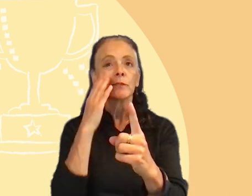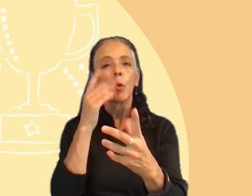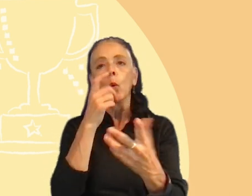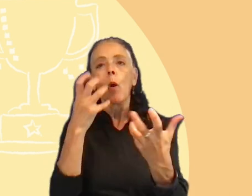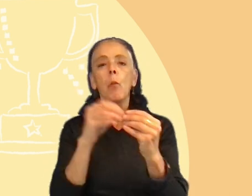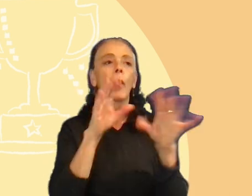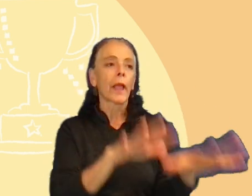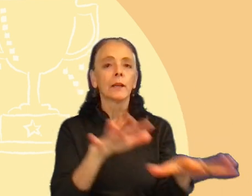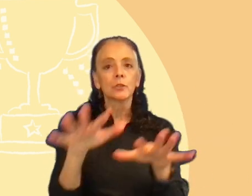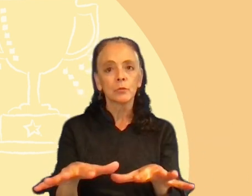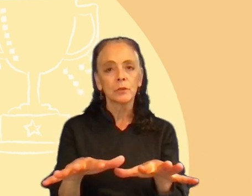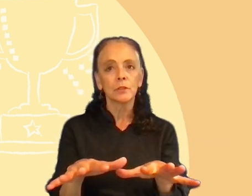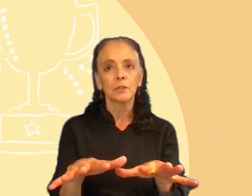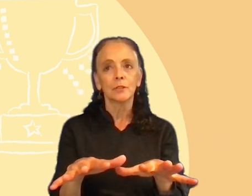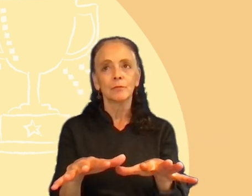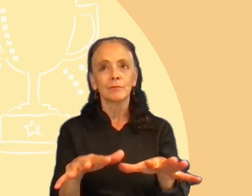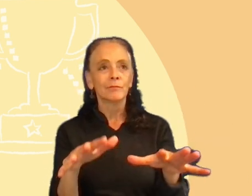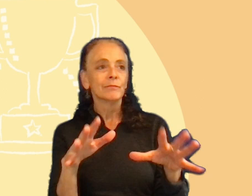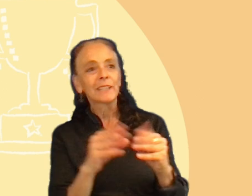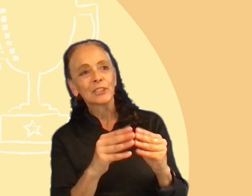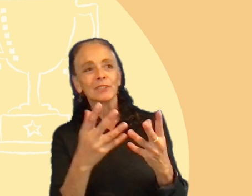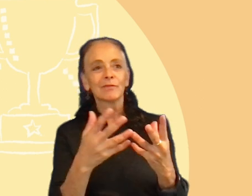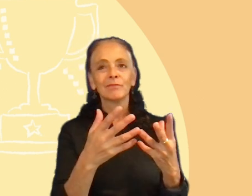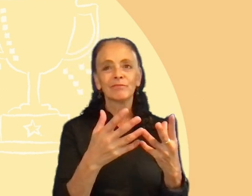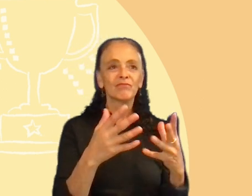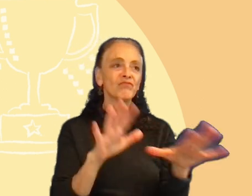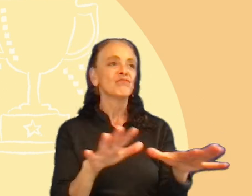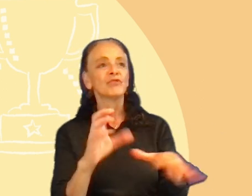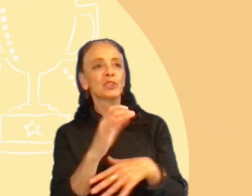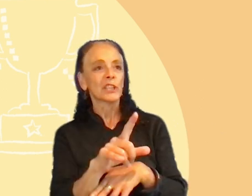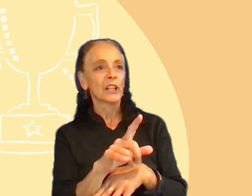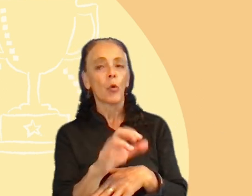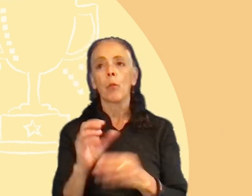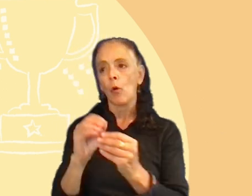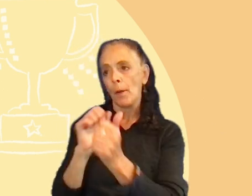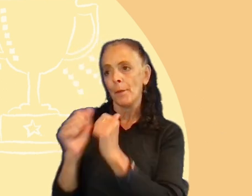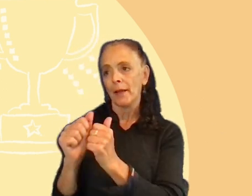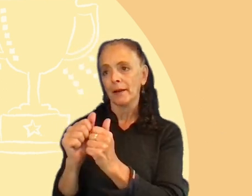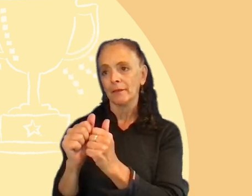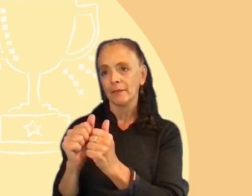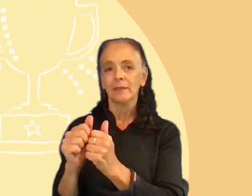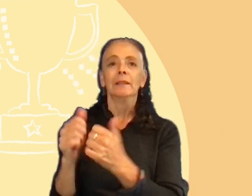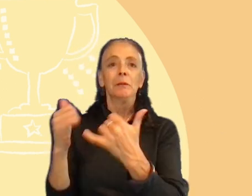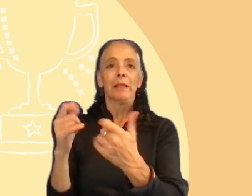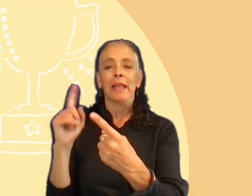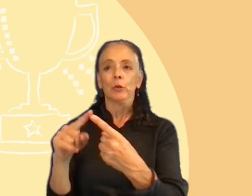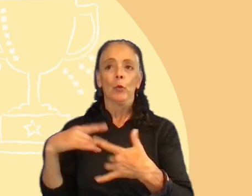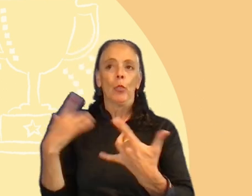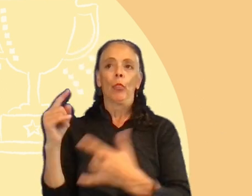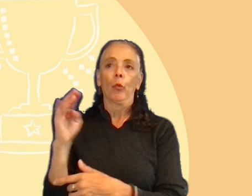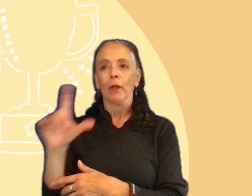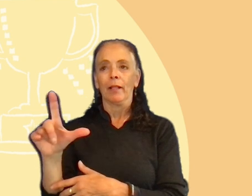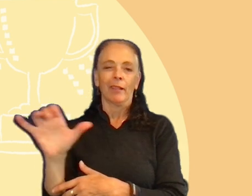casual session place to chill or a competitive session placed to thrill as i explained